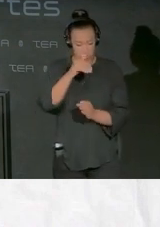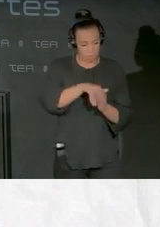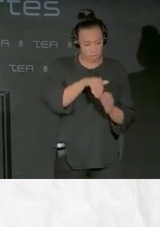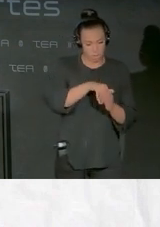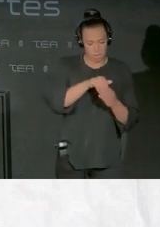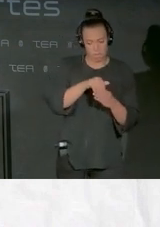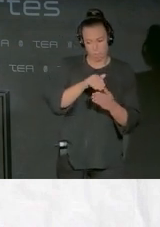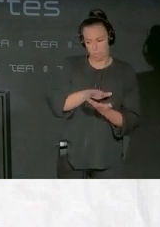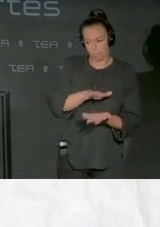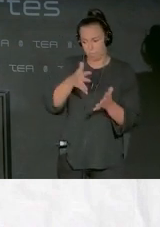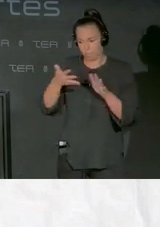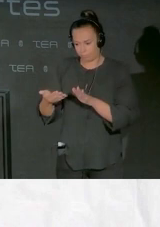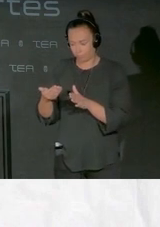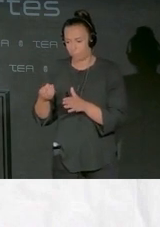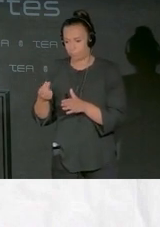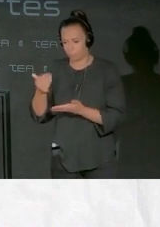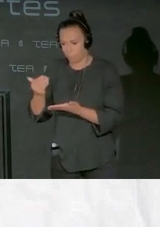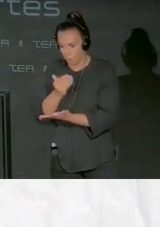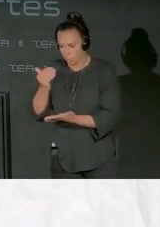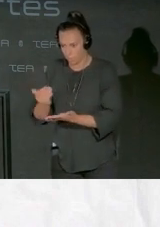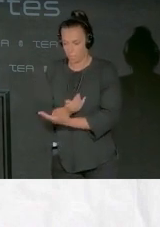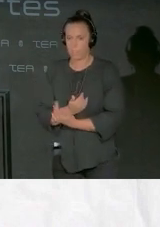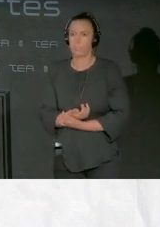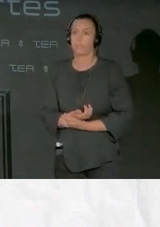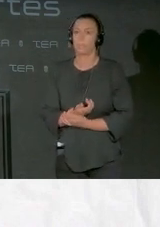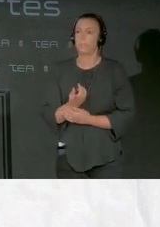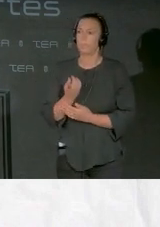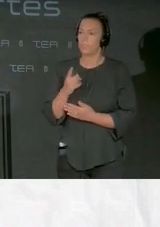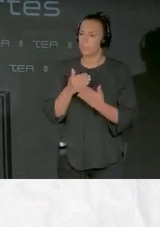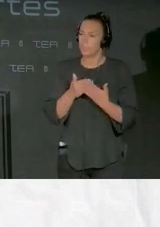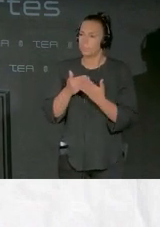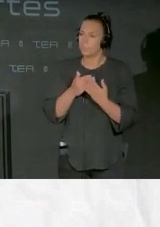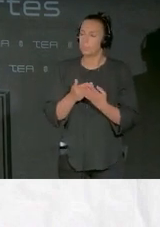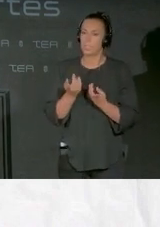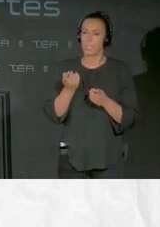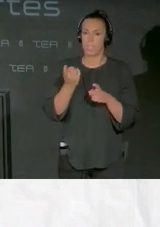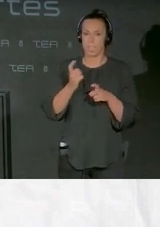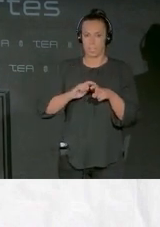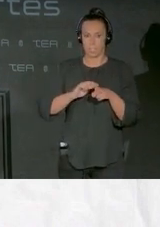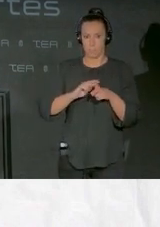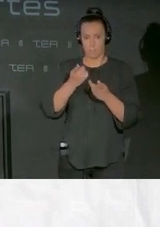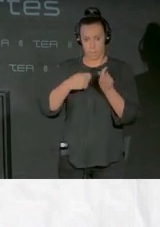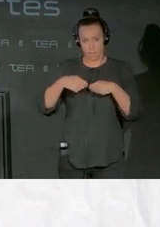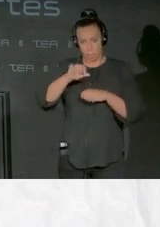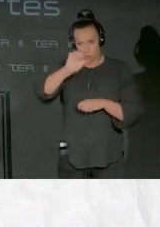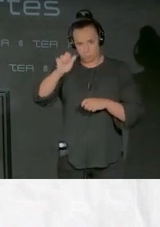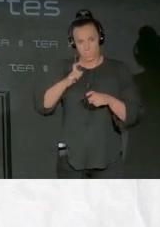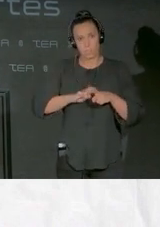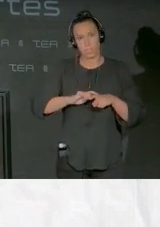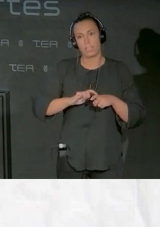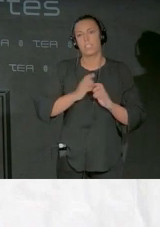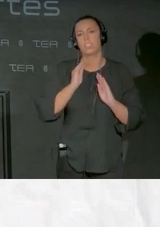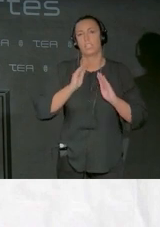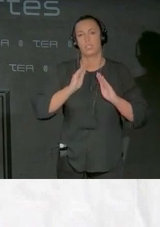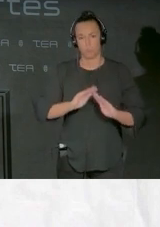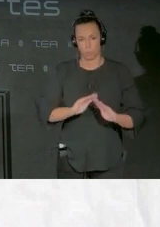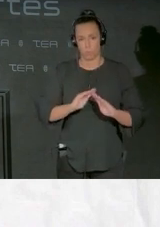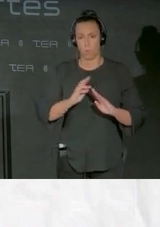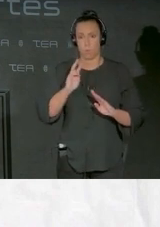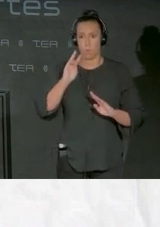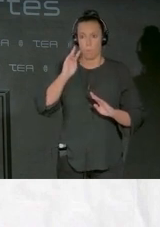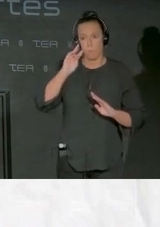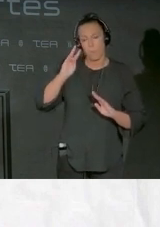industry, first, it's a lot of small and mid-sized game developers, and of course, size of the company is not the